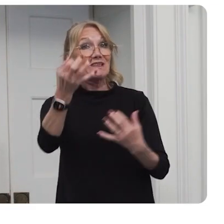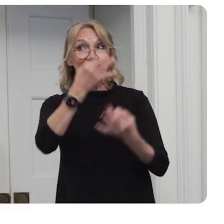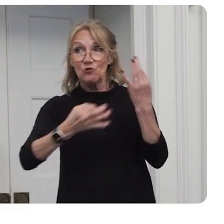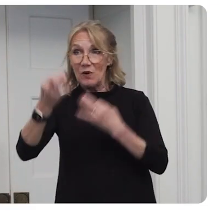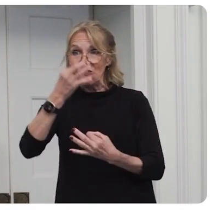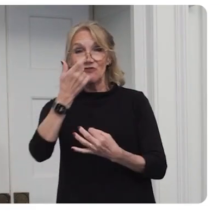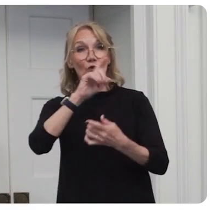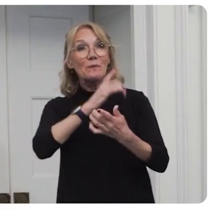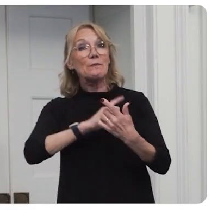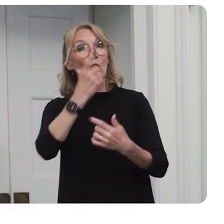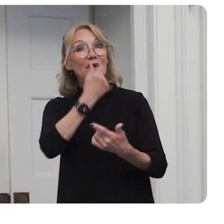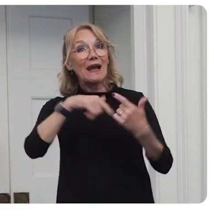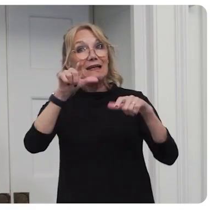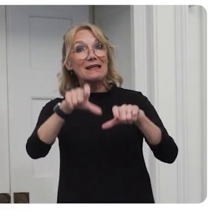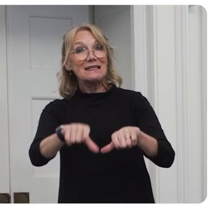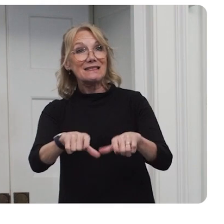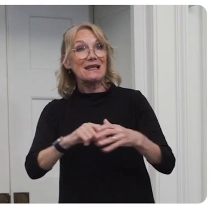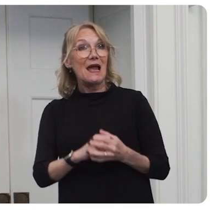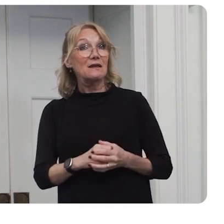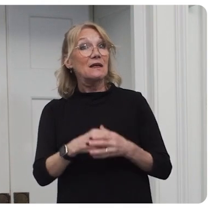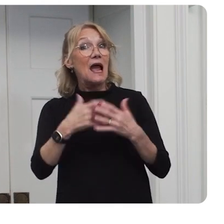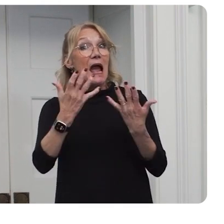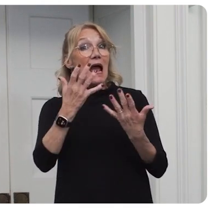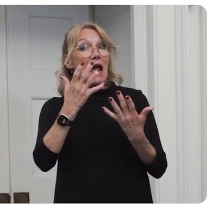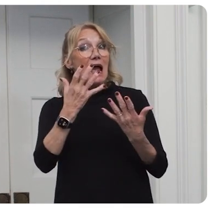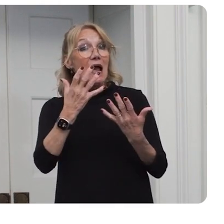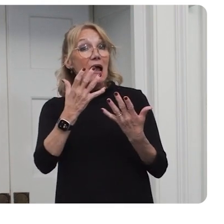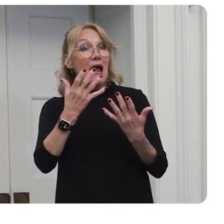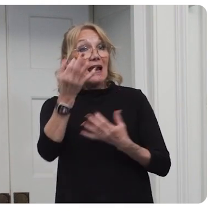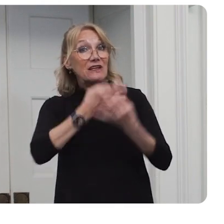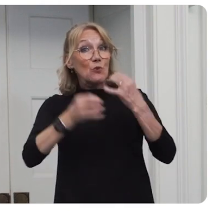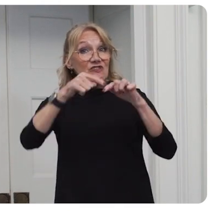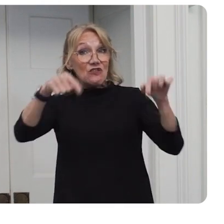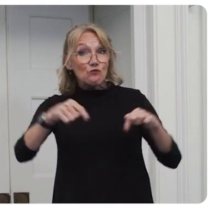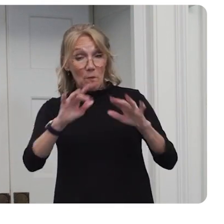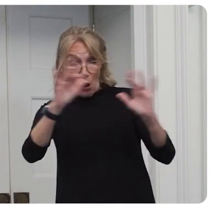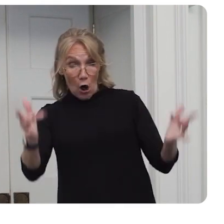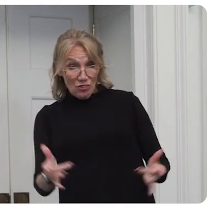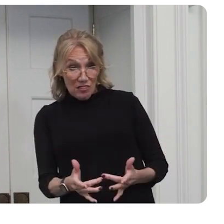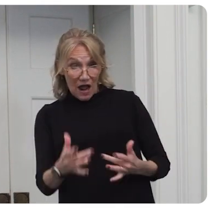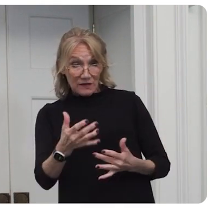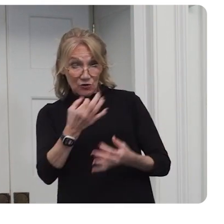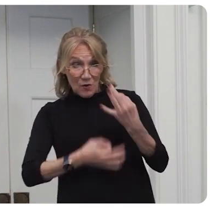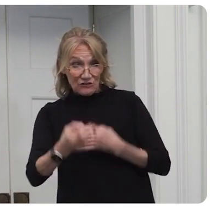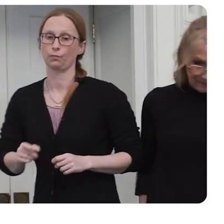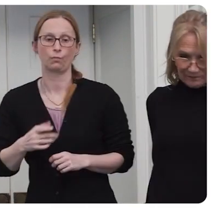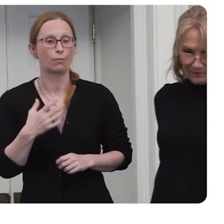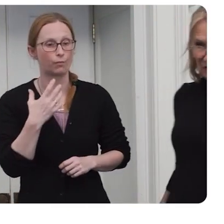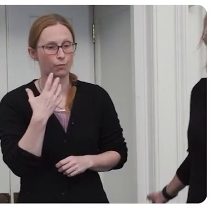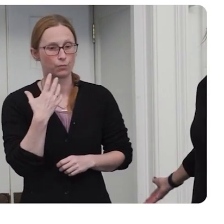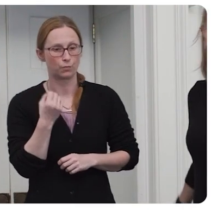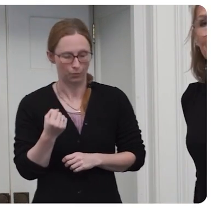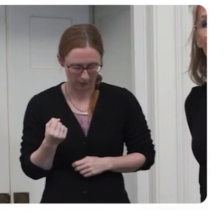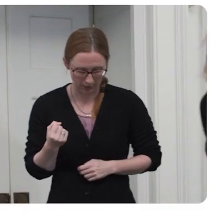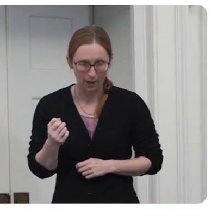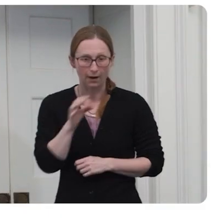audience questions for those who can stay. So do we have any questions from people in the room and online? Oh,